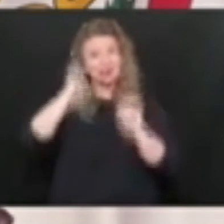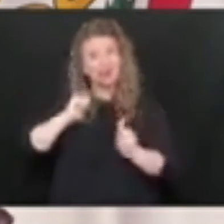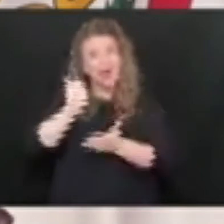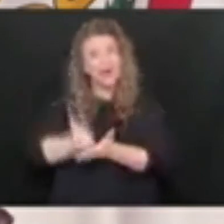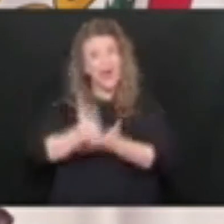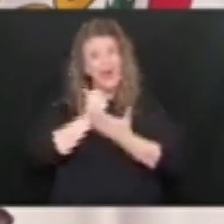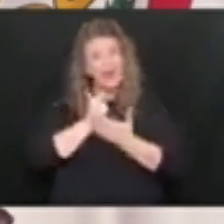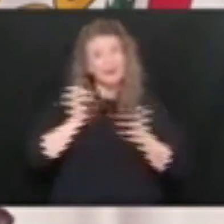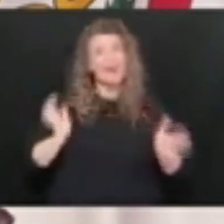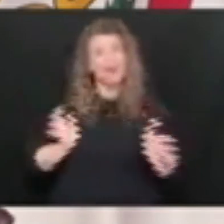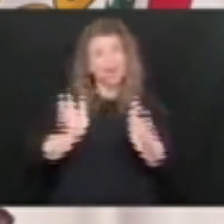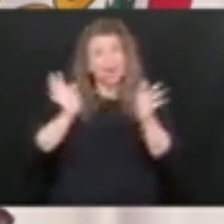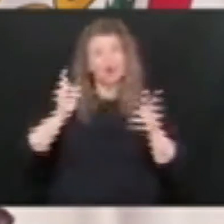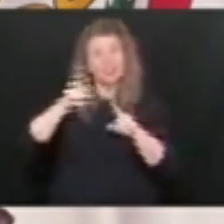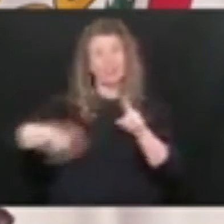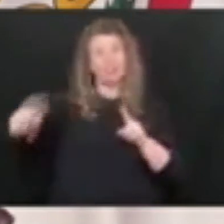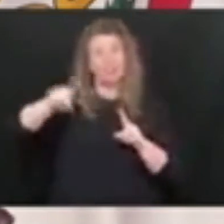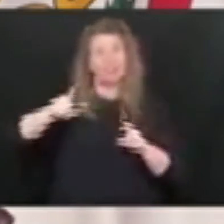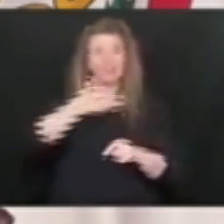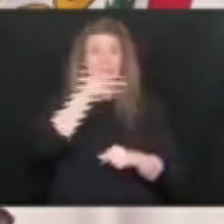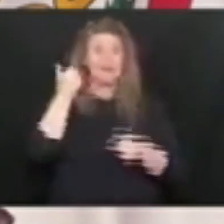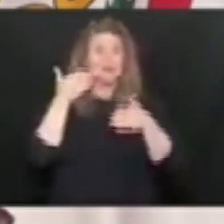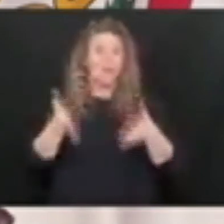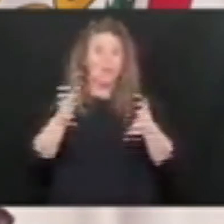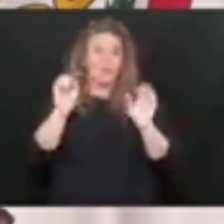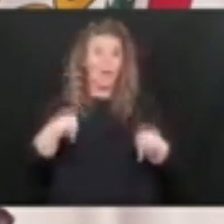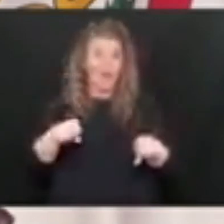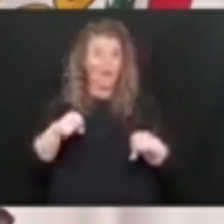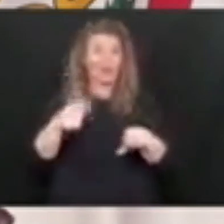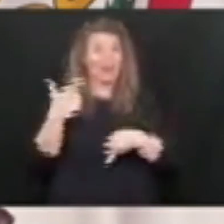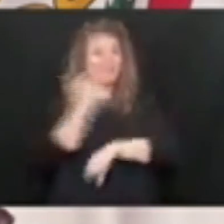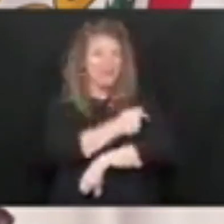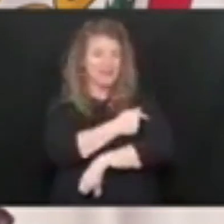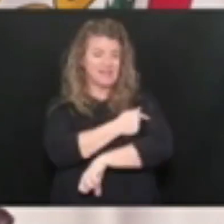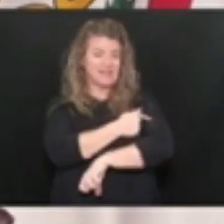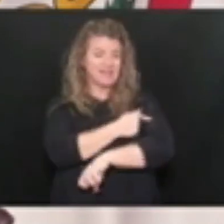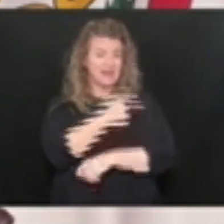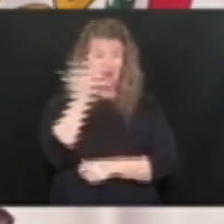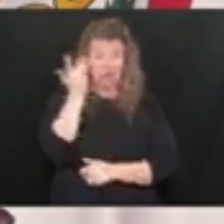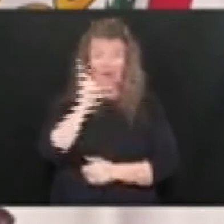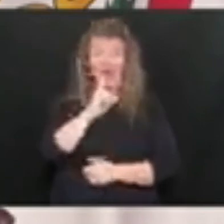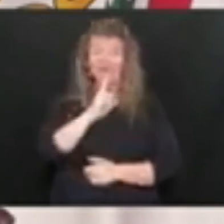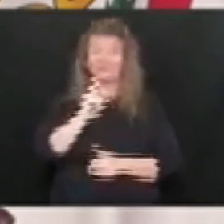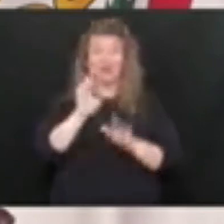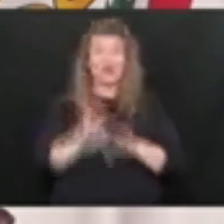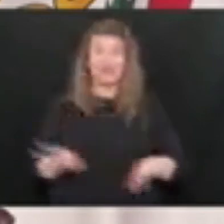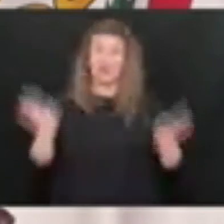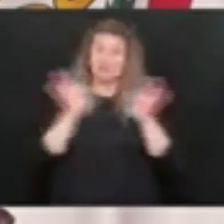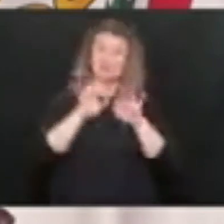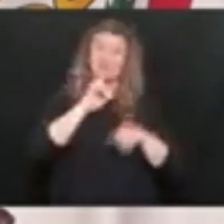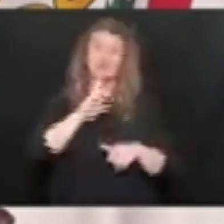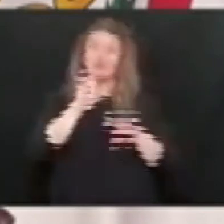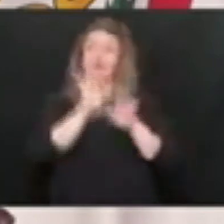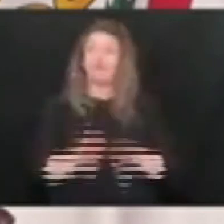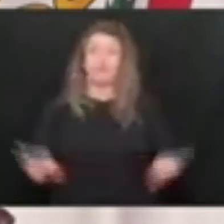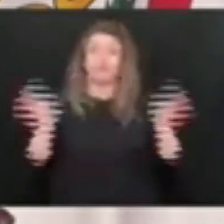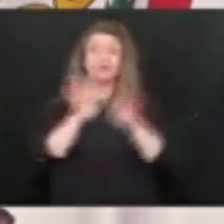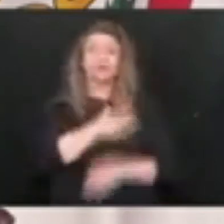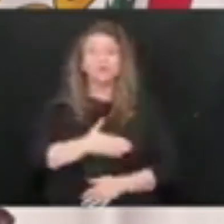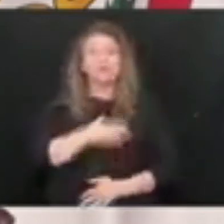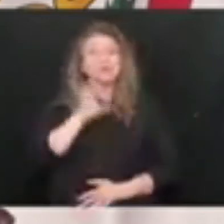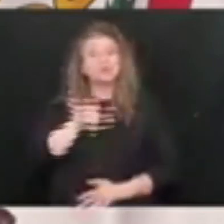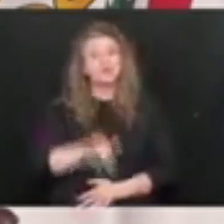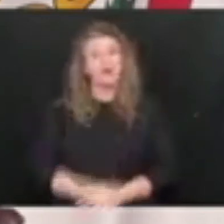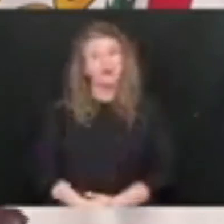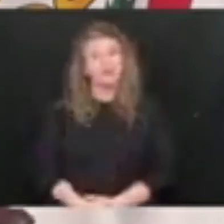our younger folks every way you possibly can to get vaccinated, because it is so meaningful, so meaningful. So please